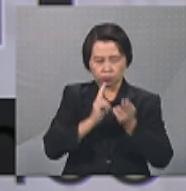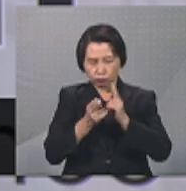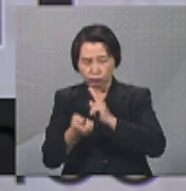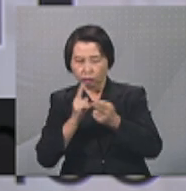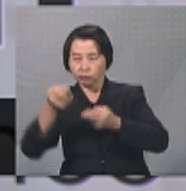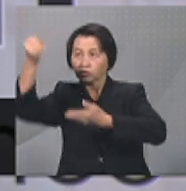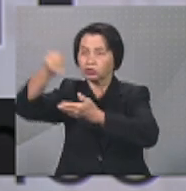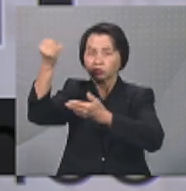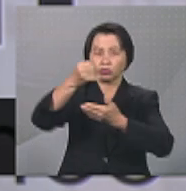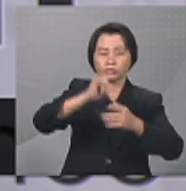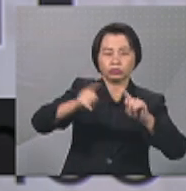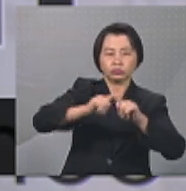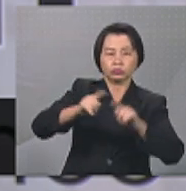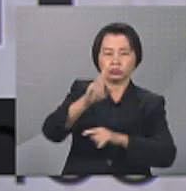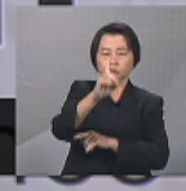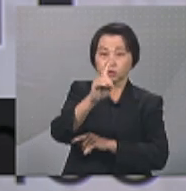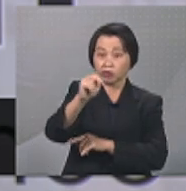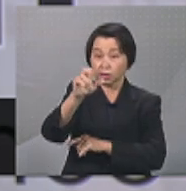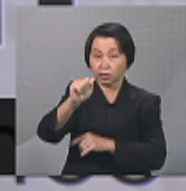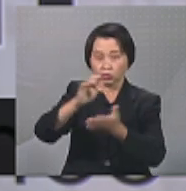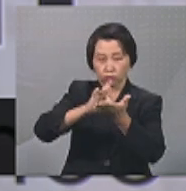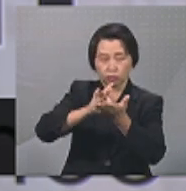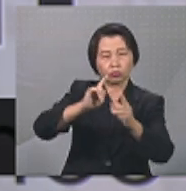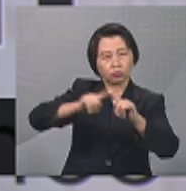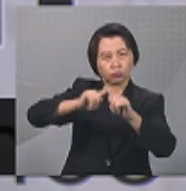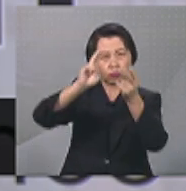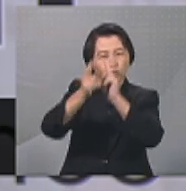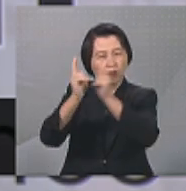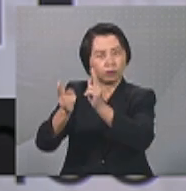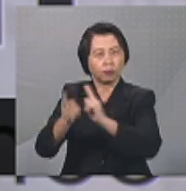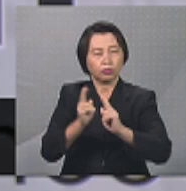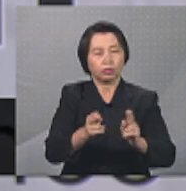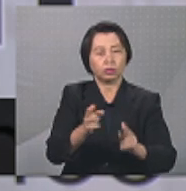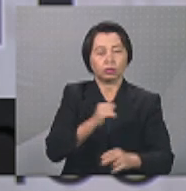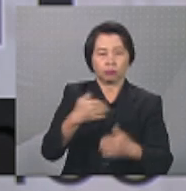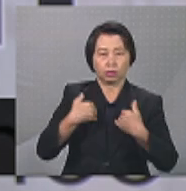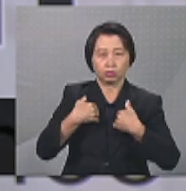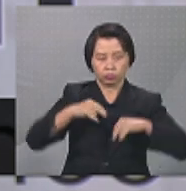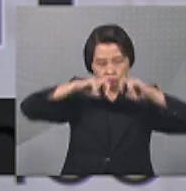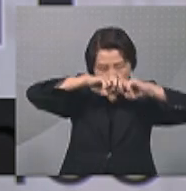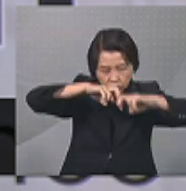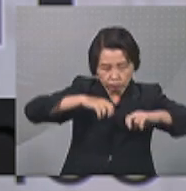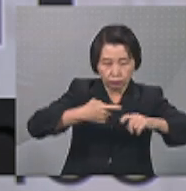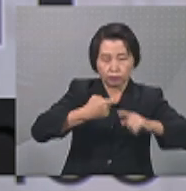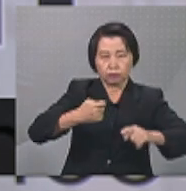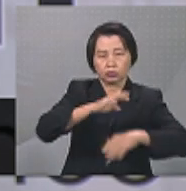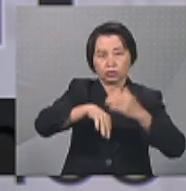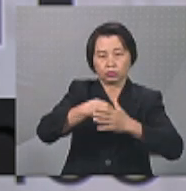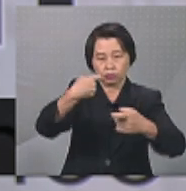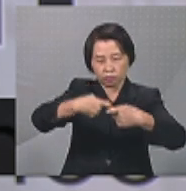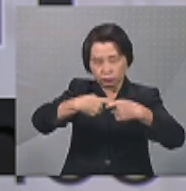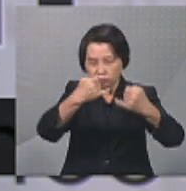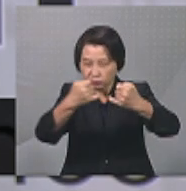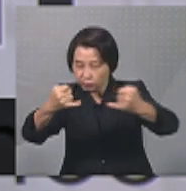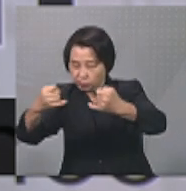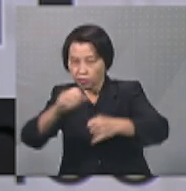if there's a mutation, then we need to see the details of, in terms of the research of this type of virus. Maybe